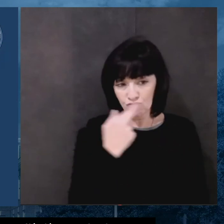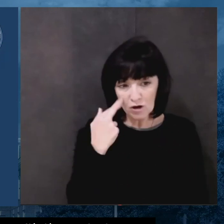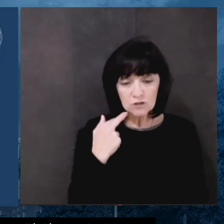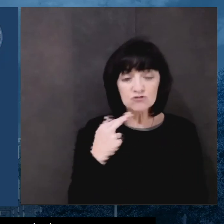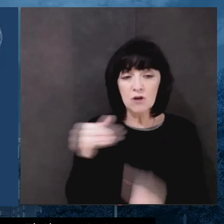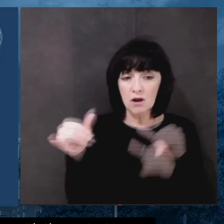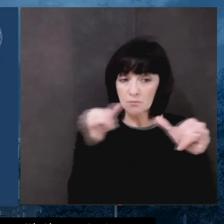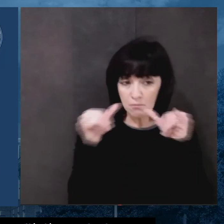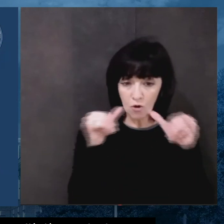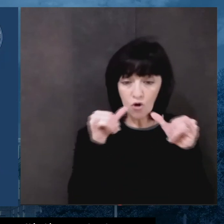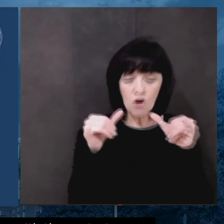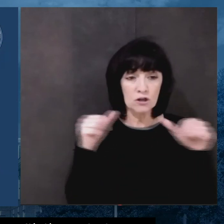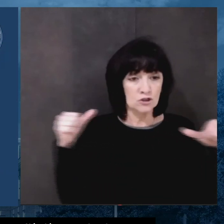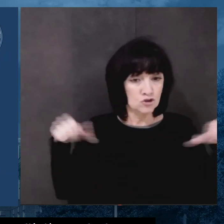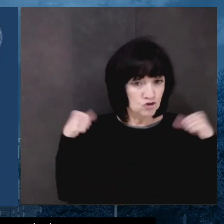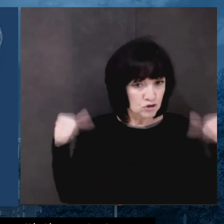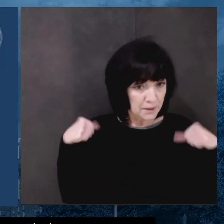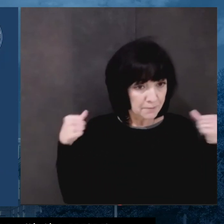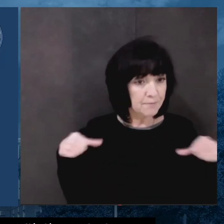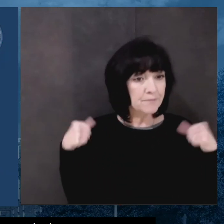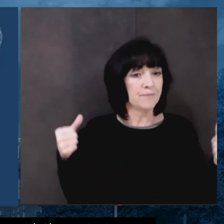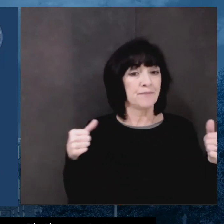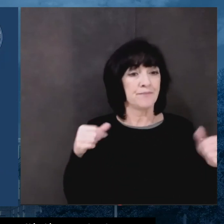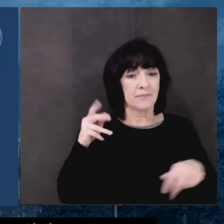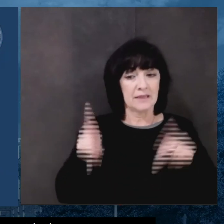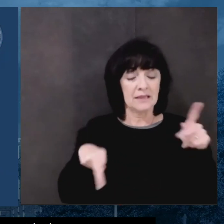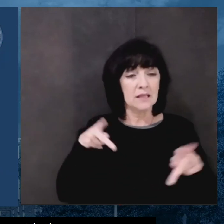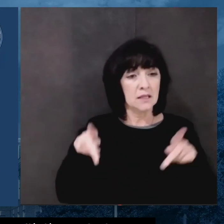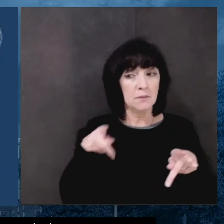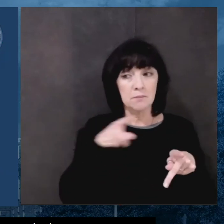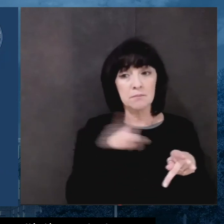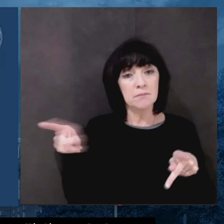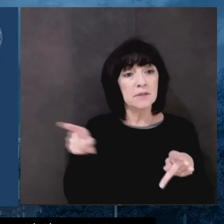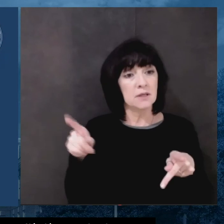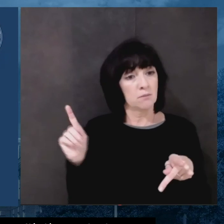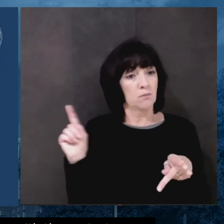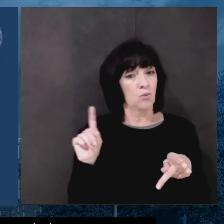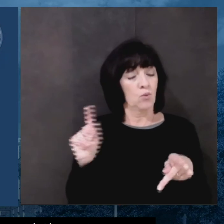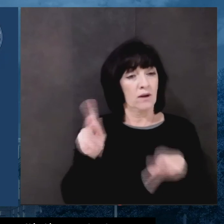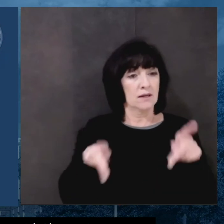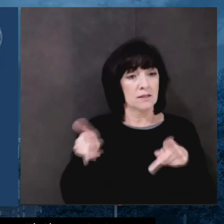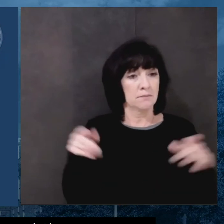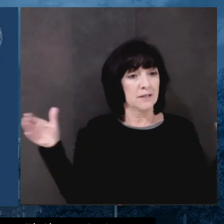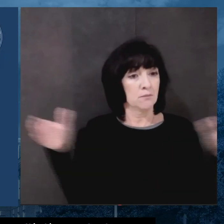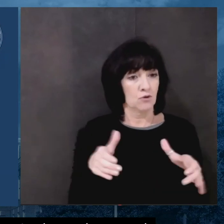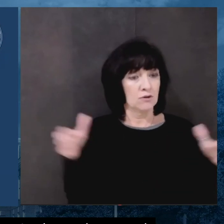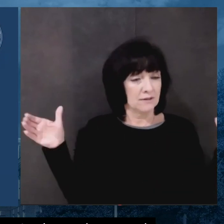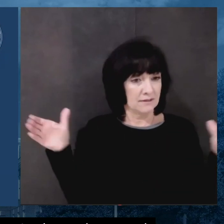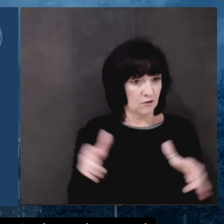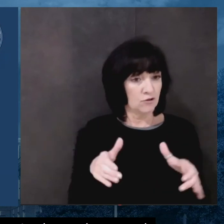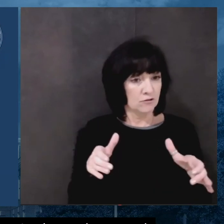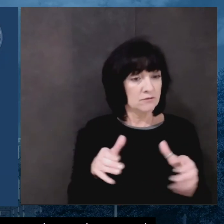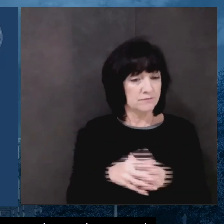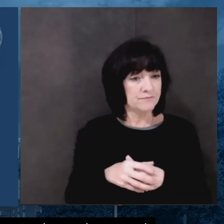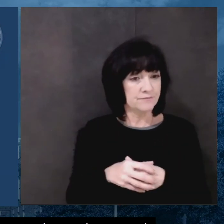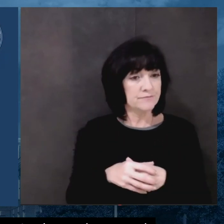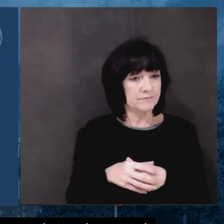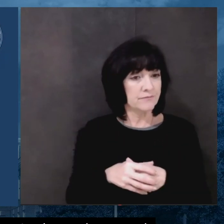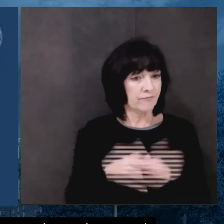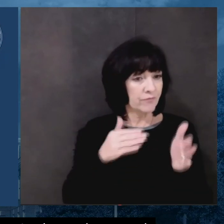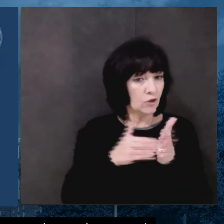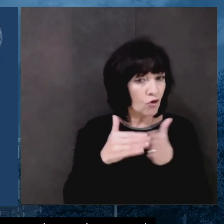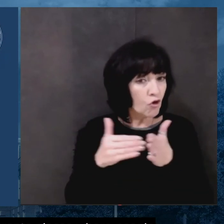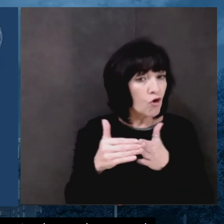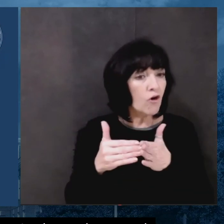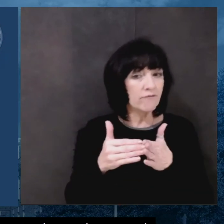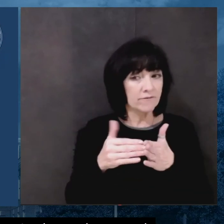gyms, places where people gather, and particularly where people gather and are often drinking alcohol